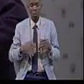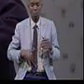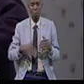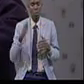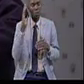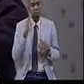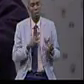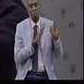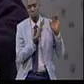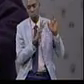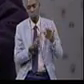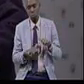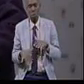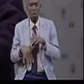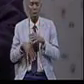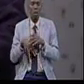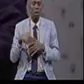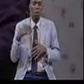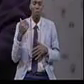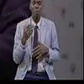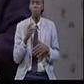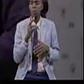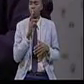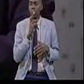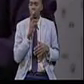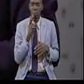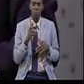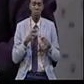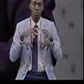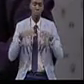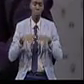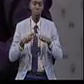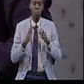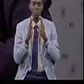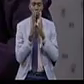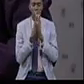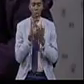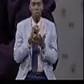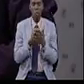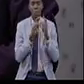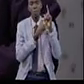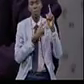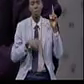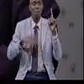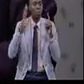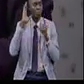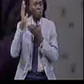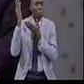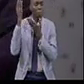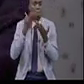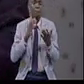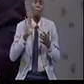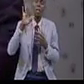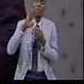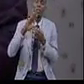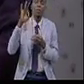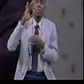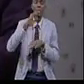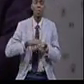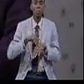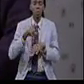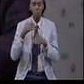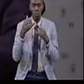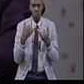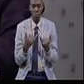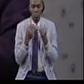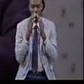water. I want you to pray that the Lord will pour his spirit upon you this morning. Begin to talk to God.